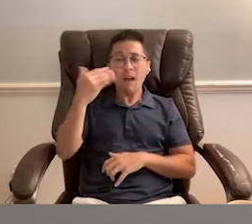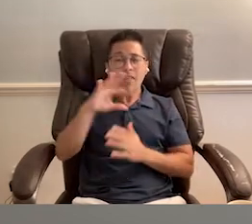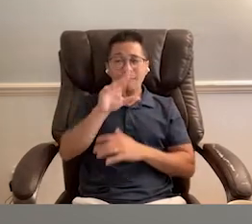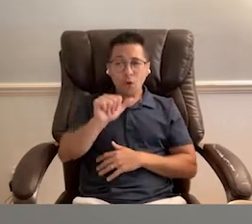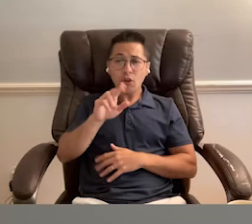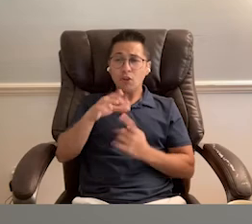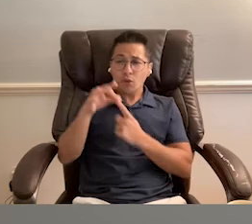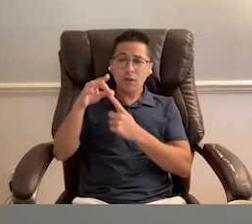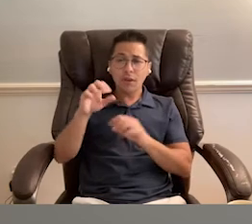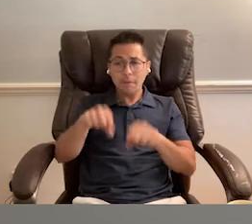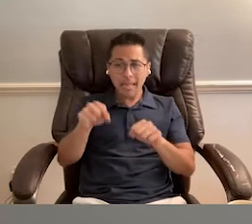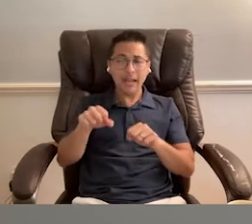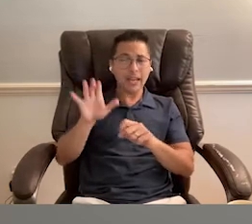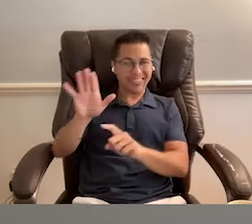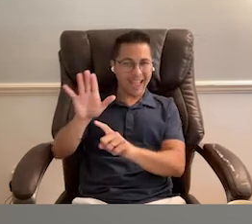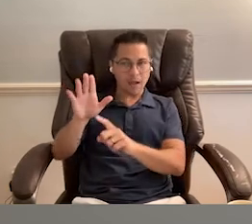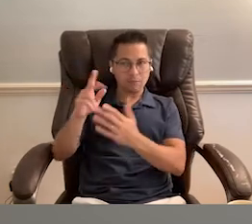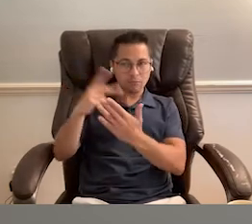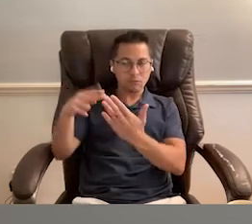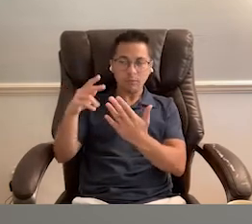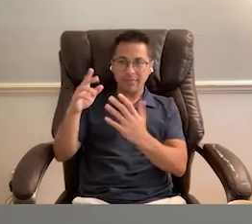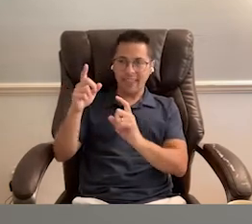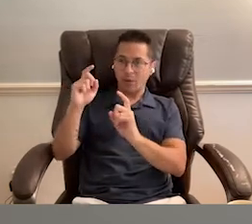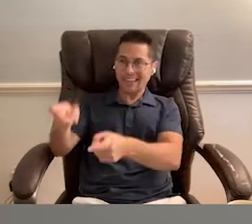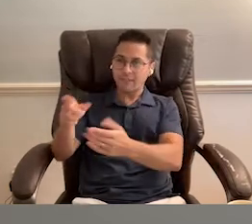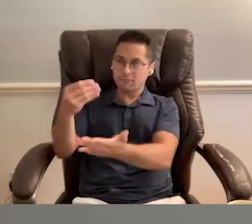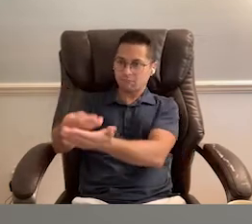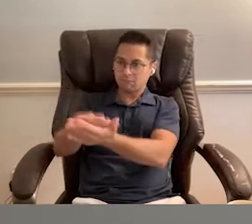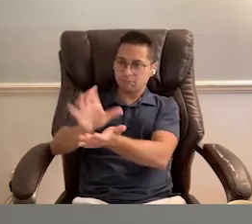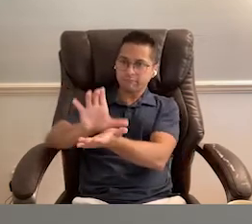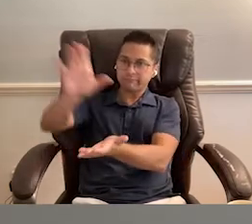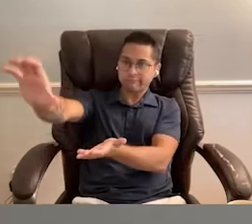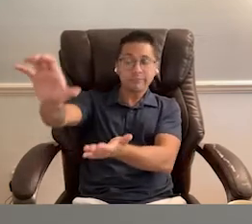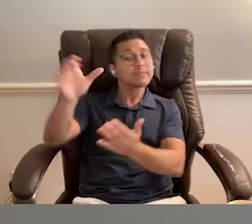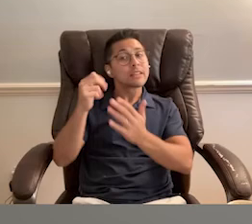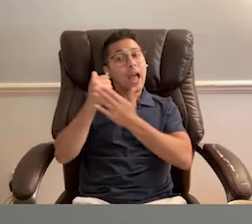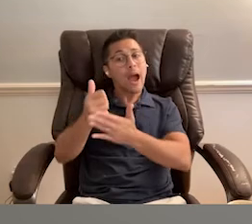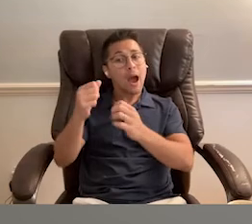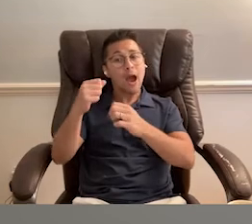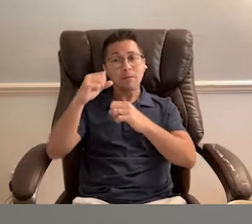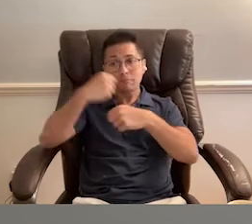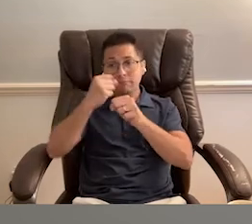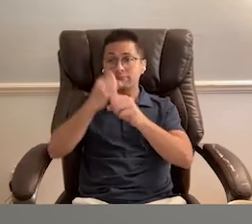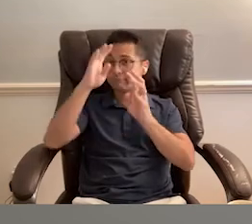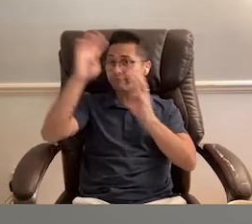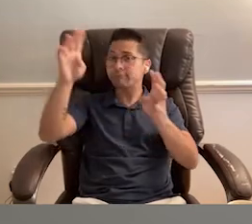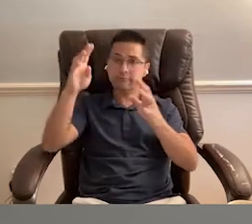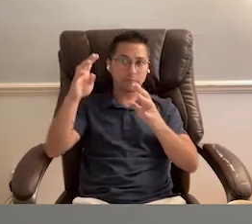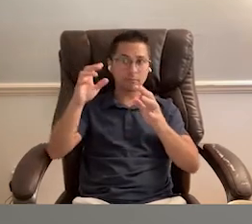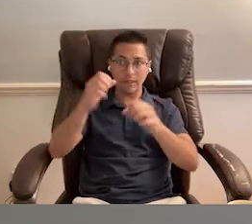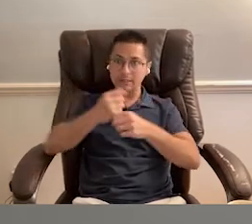for Unique Abilities, students with unique abilities, was given dollars to help create and expand those programs across the